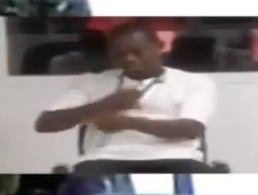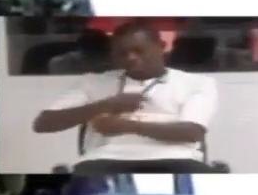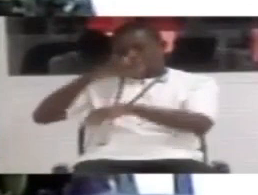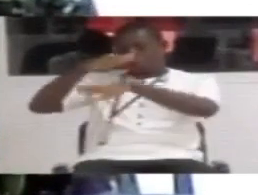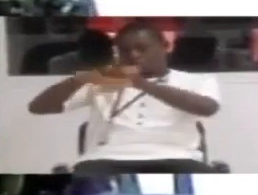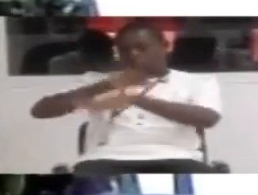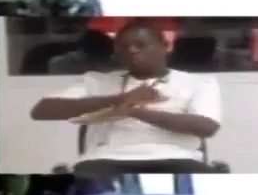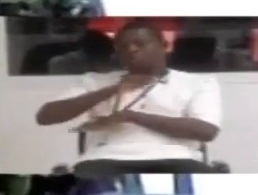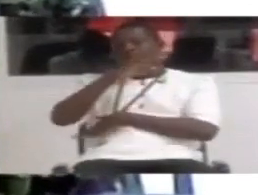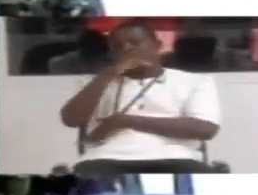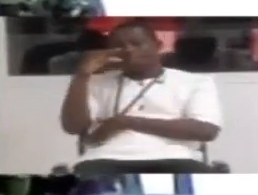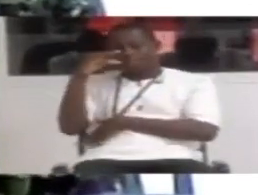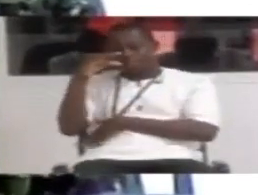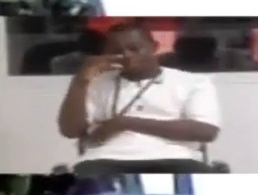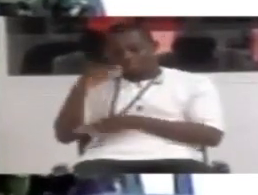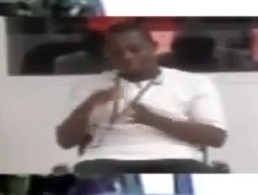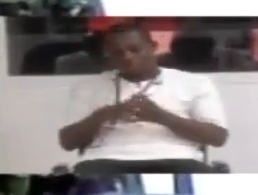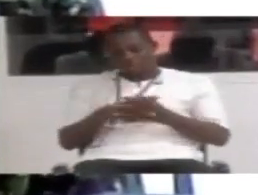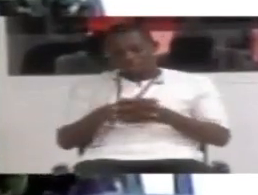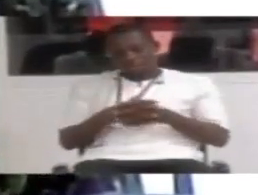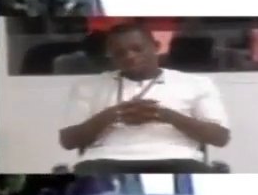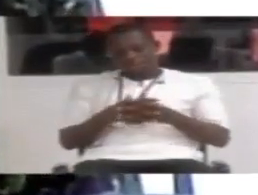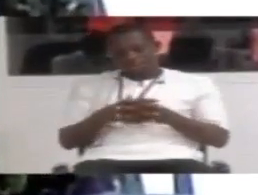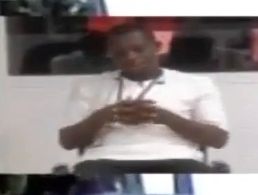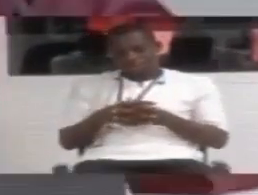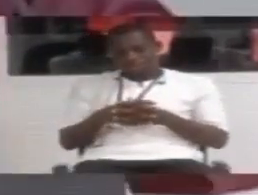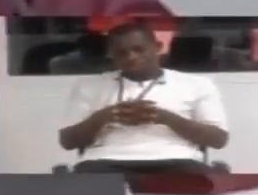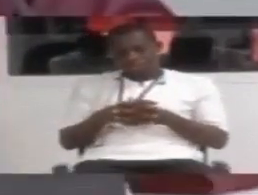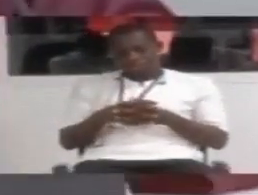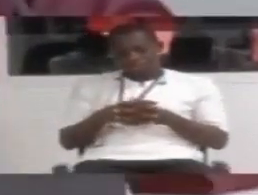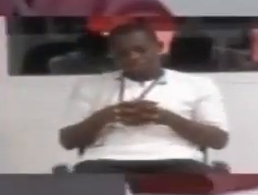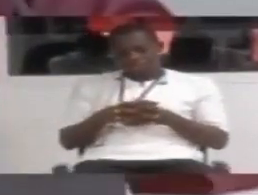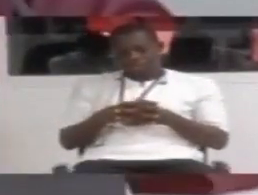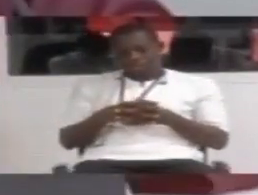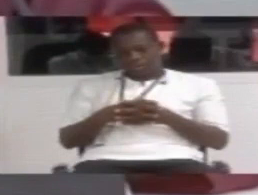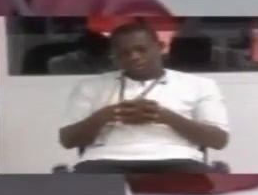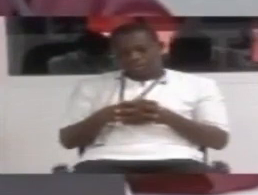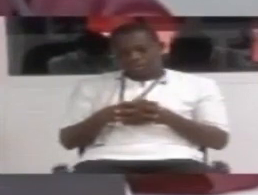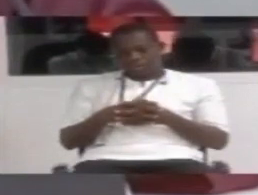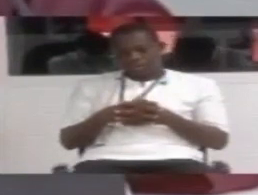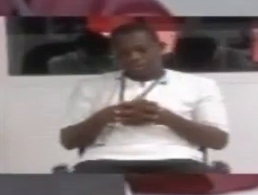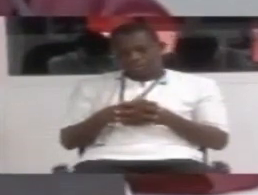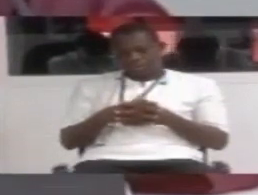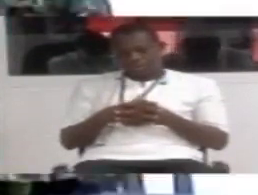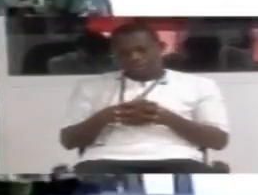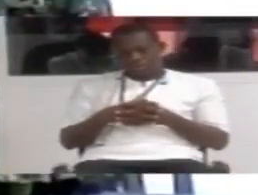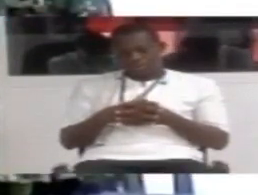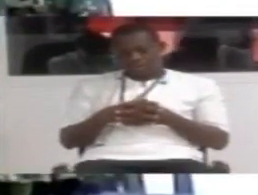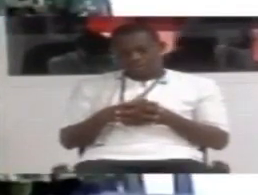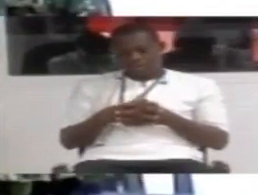Yes, I did not know him but through the assistance of the investigation the investigators they assisted me with his